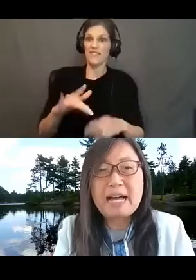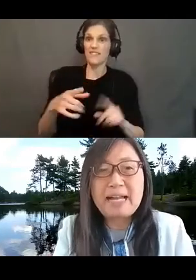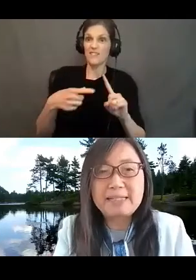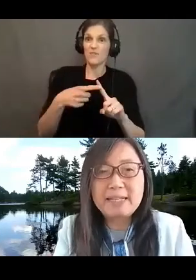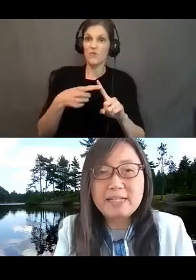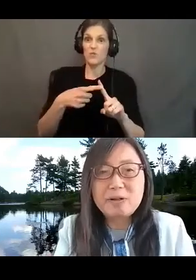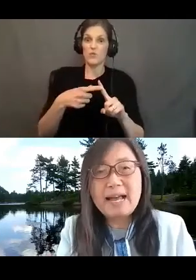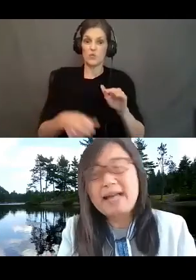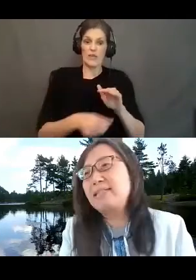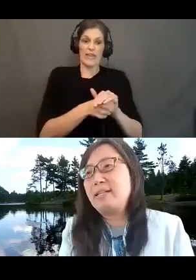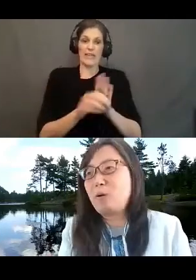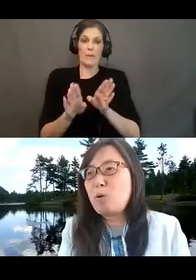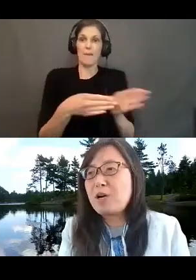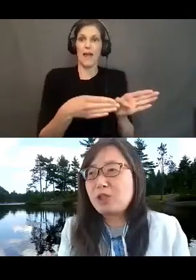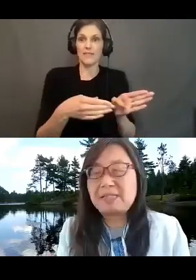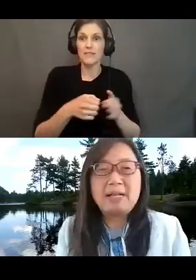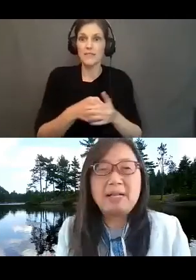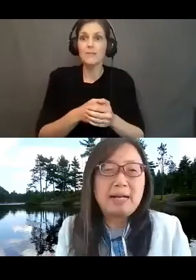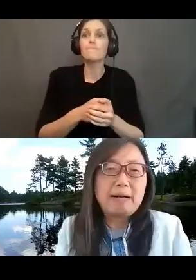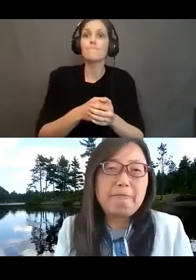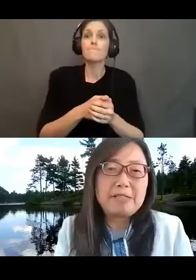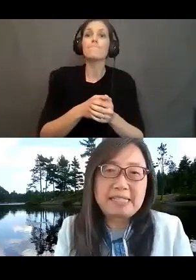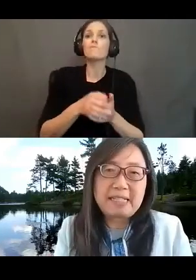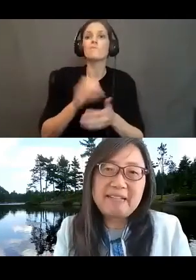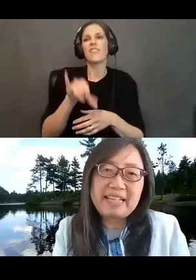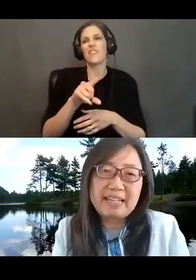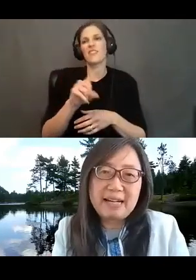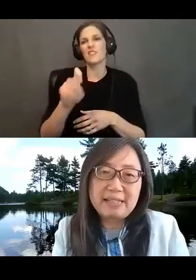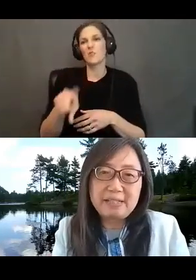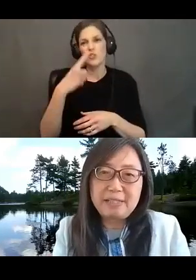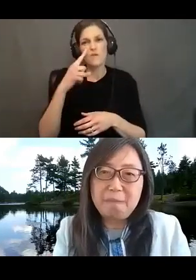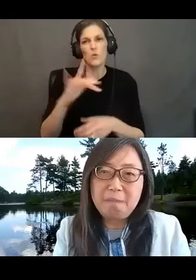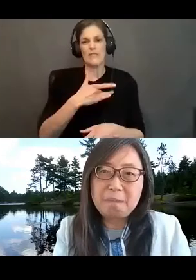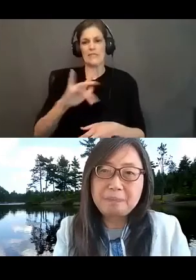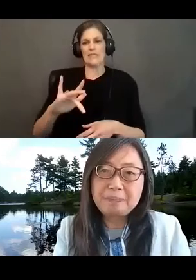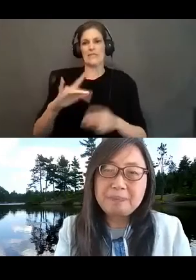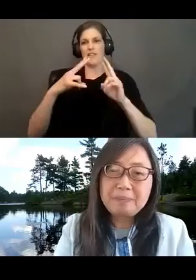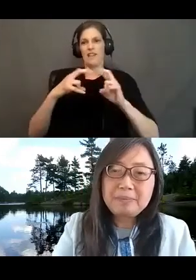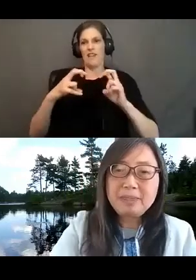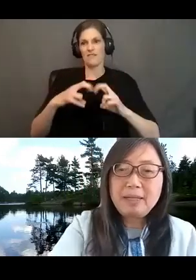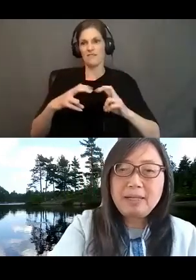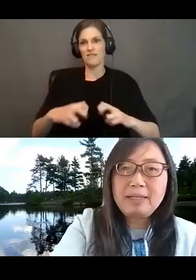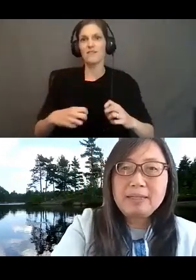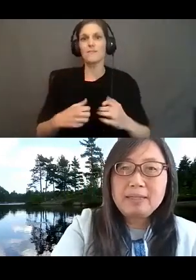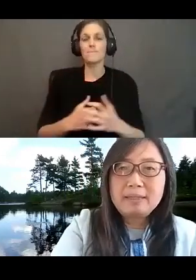hidden bias. So that's the question for sensitivity analysis.